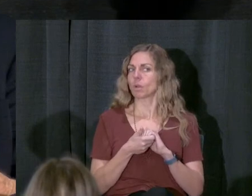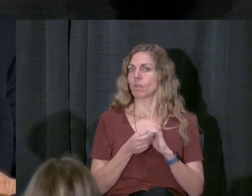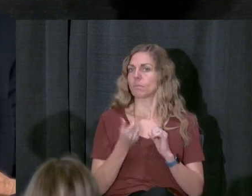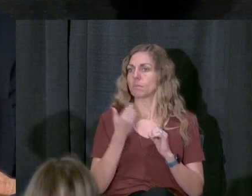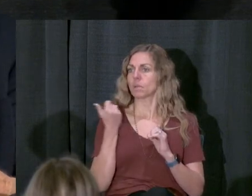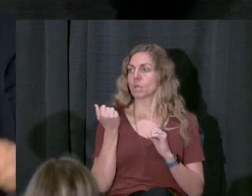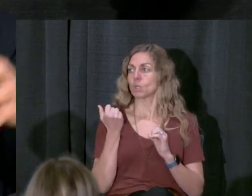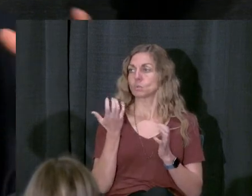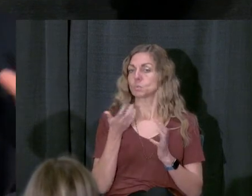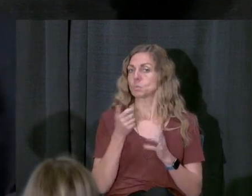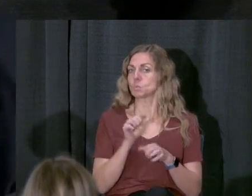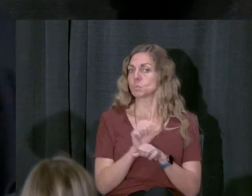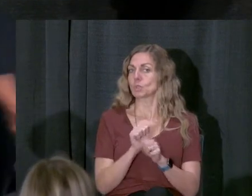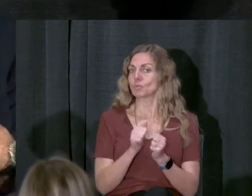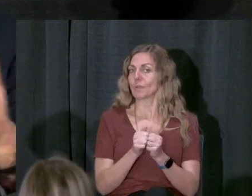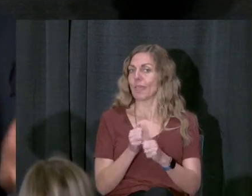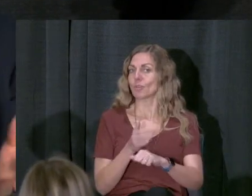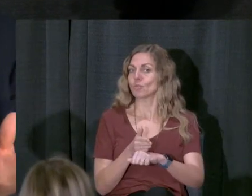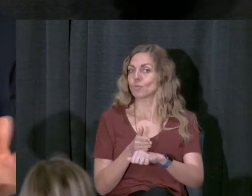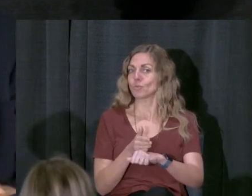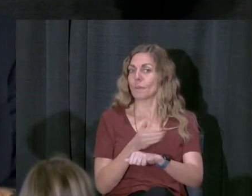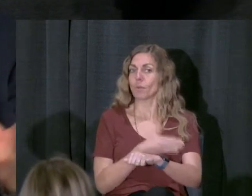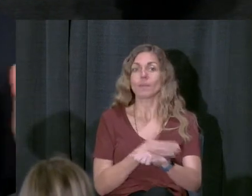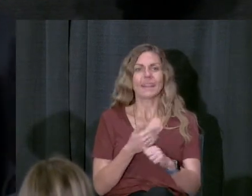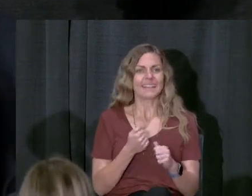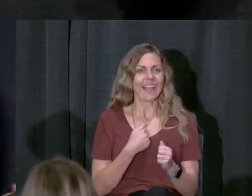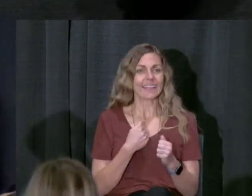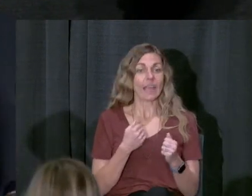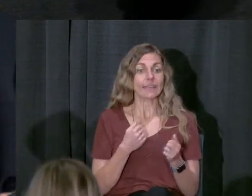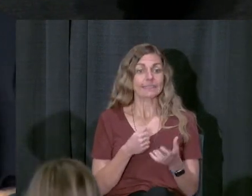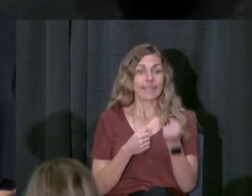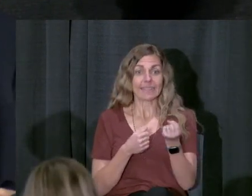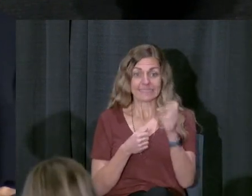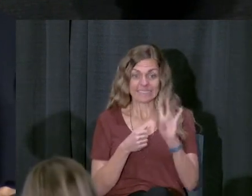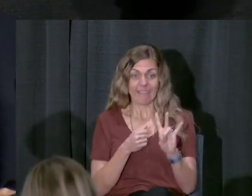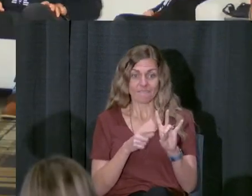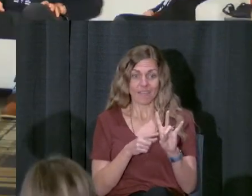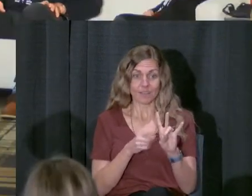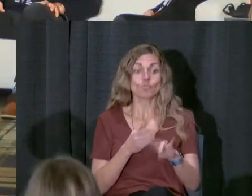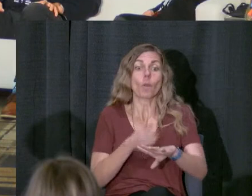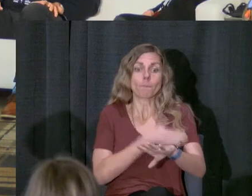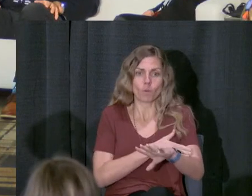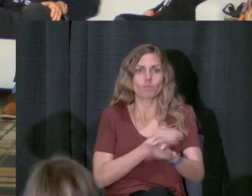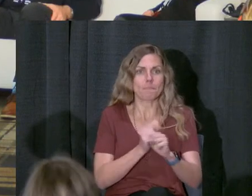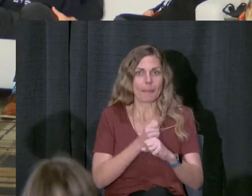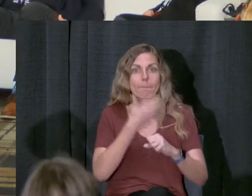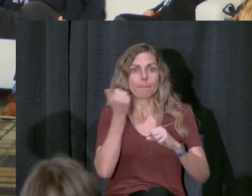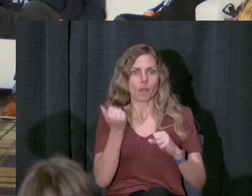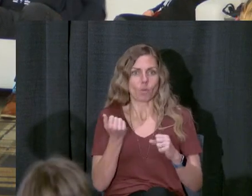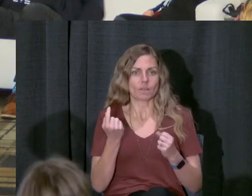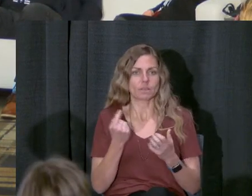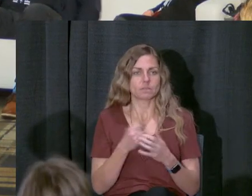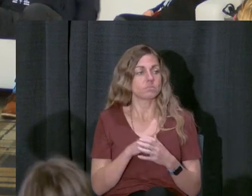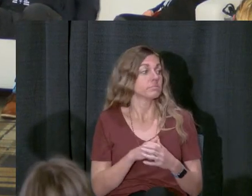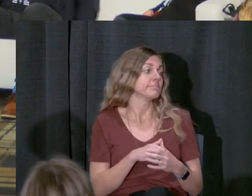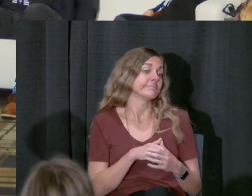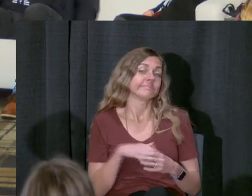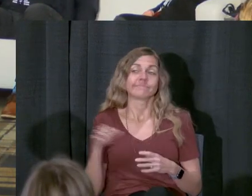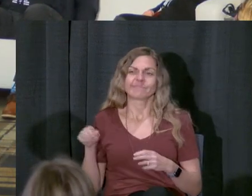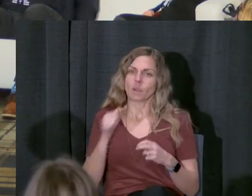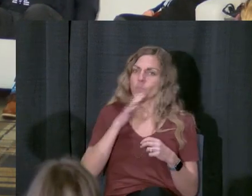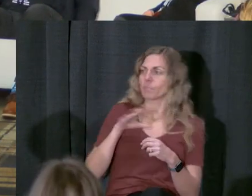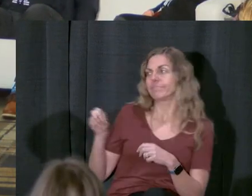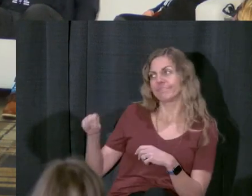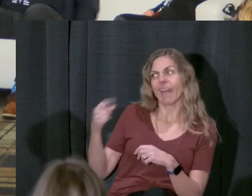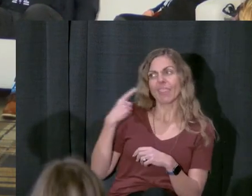together and improve, take those 7 and make 1 better or 2 better ones, something like that. Yeah, I think the collaboration is really important. That's